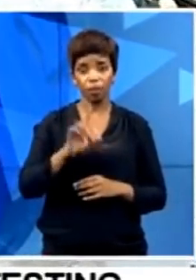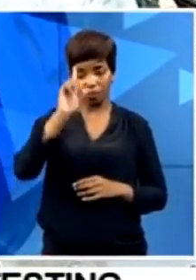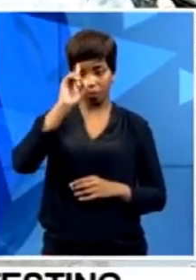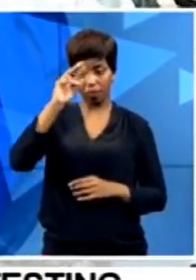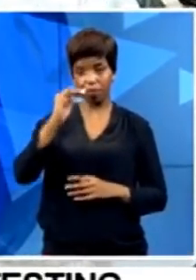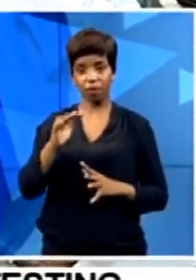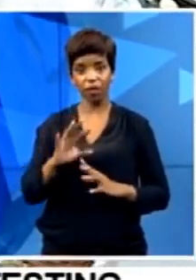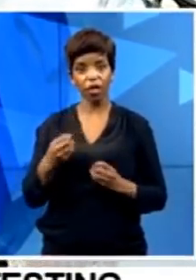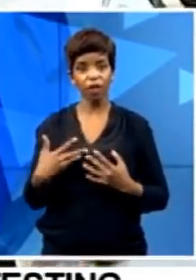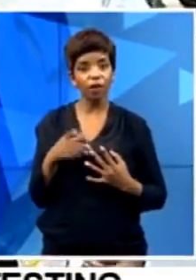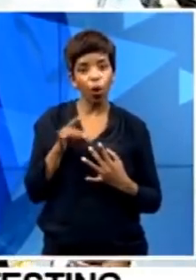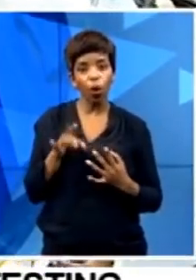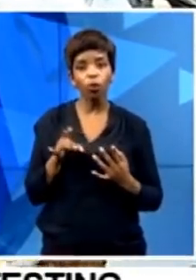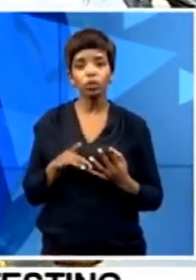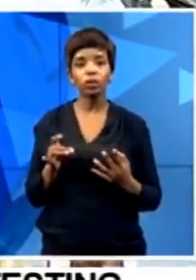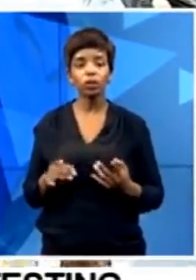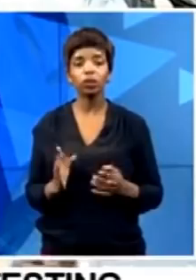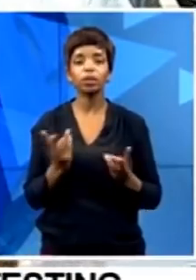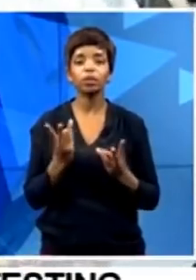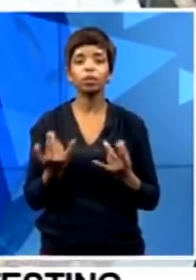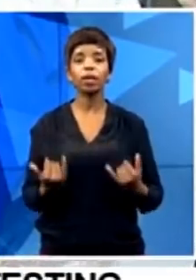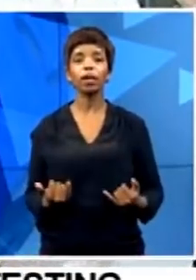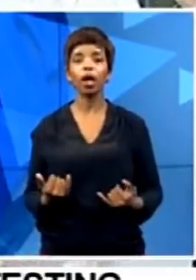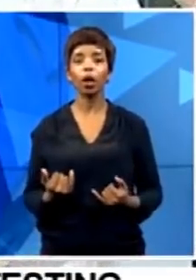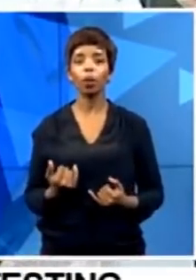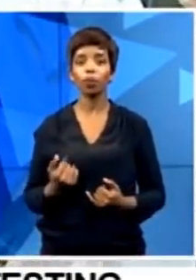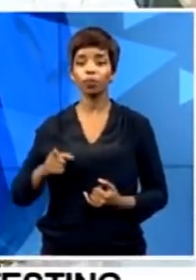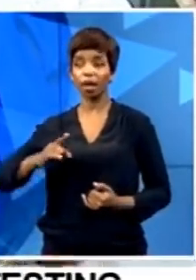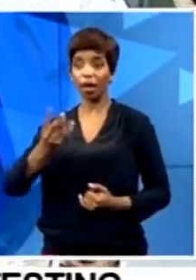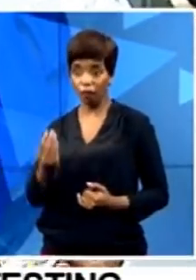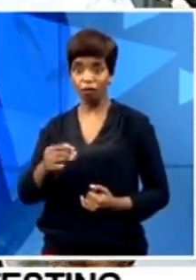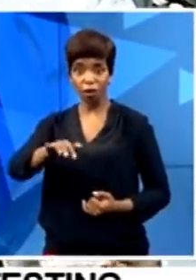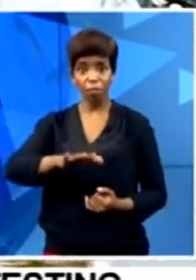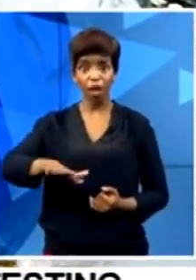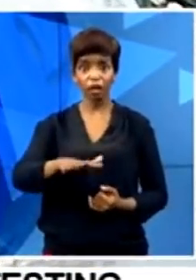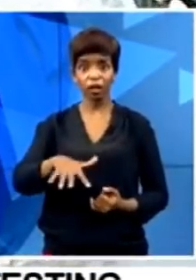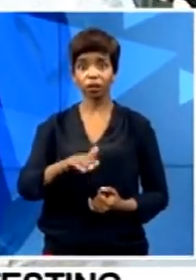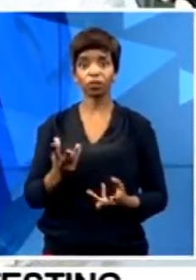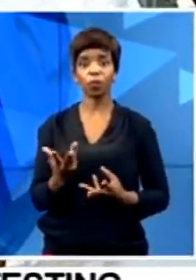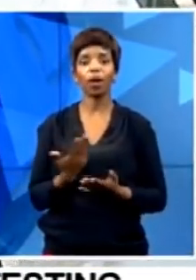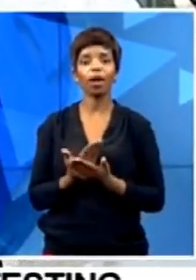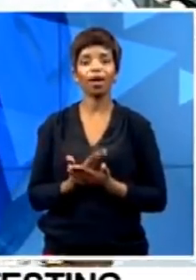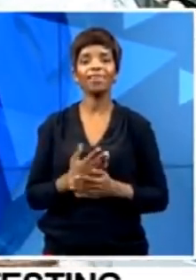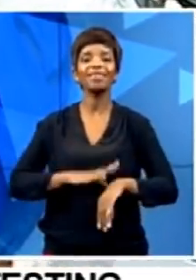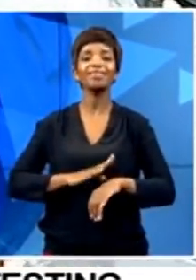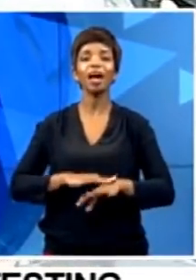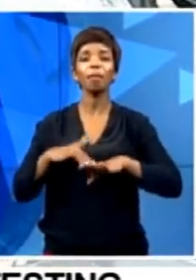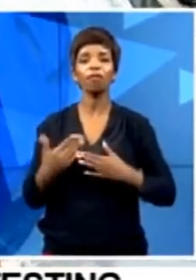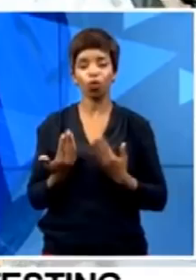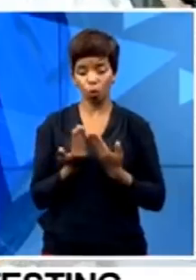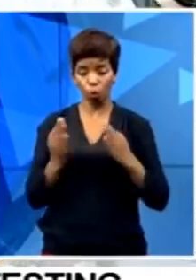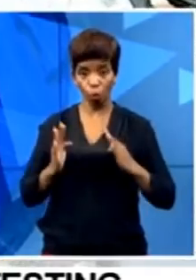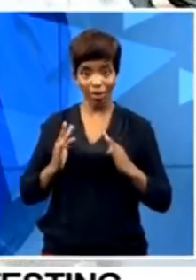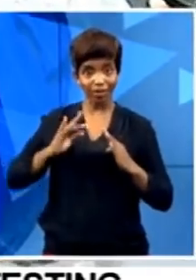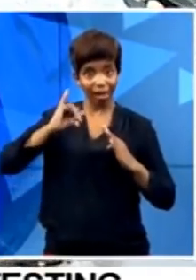support. They also have places where we can use for this quarantine period for people who probably might be identified to be